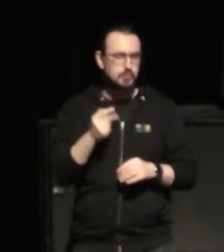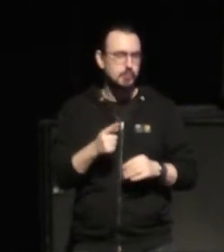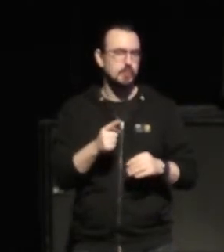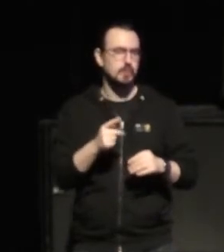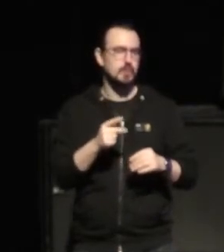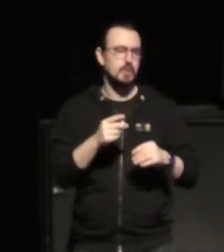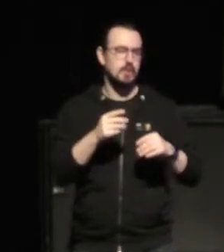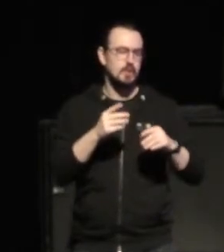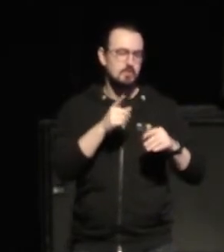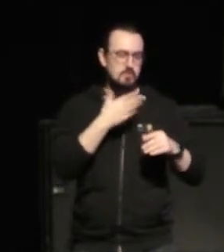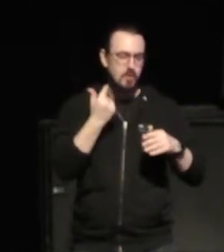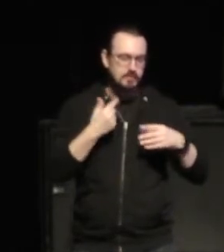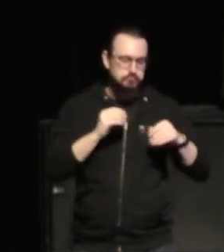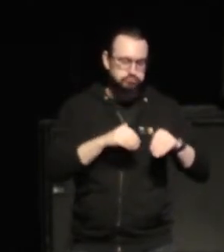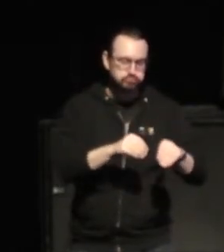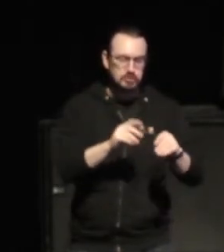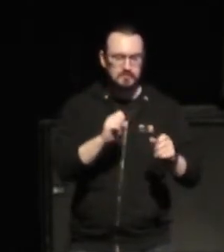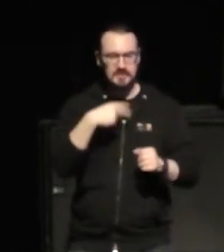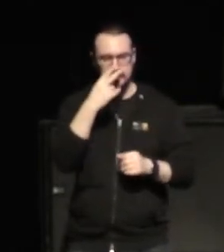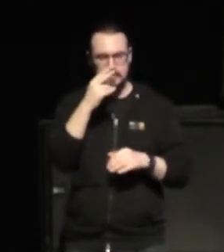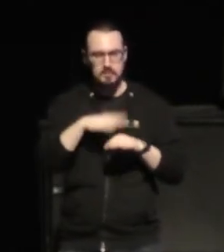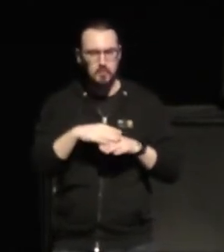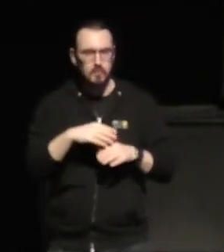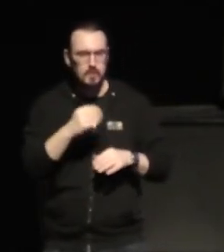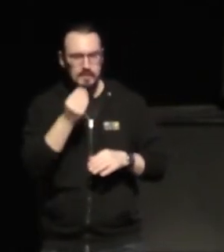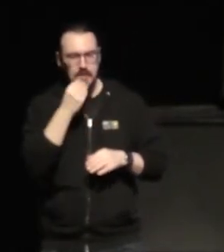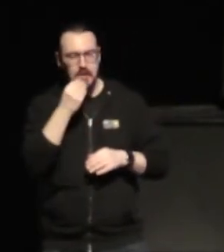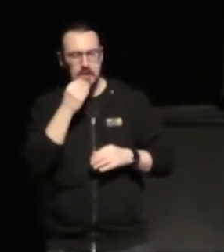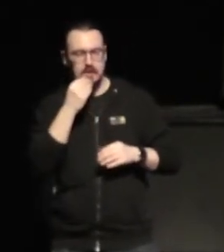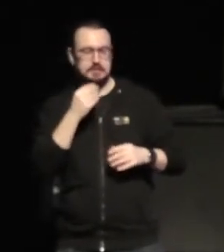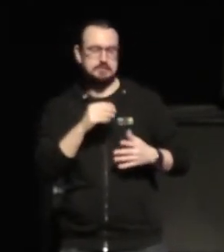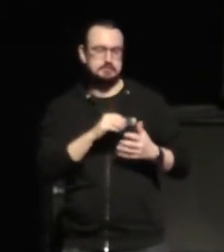can also, if we look globally at nutrient use, for instance,